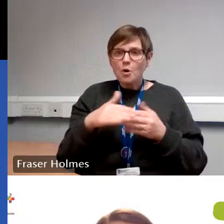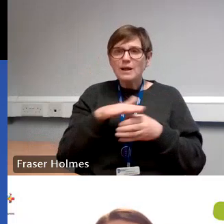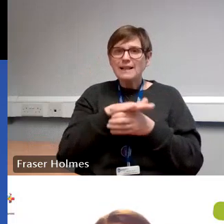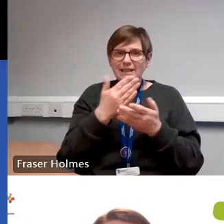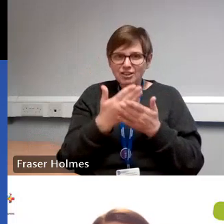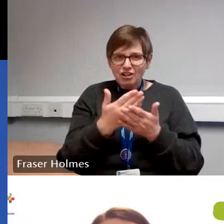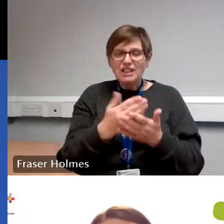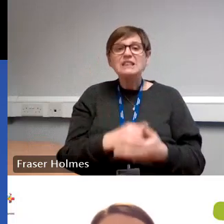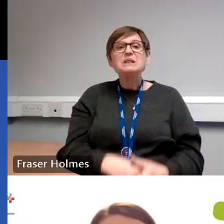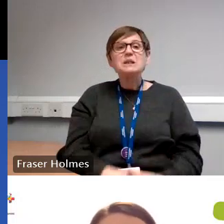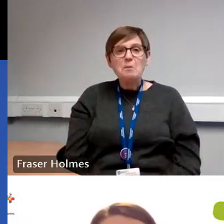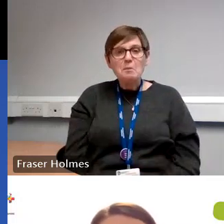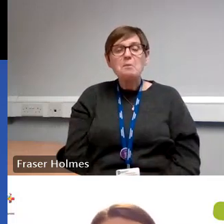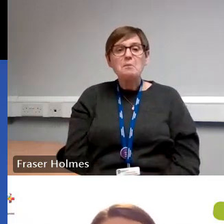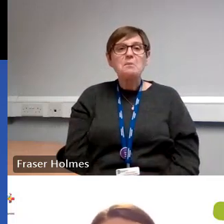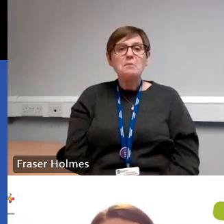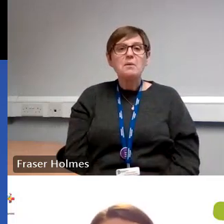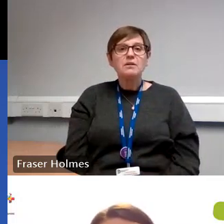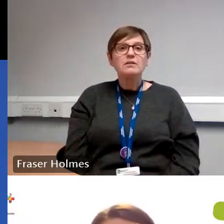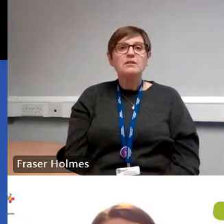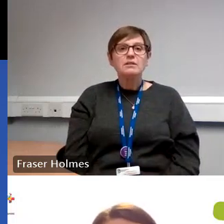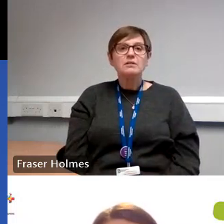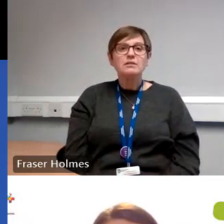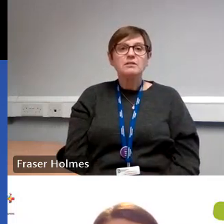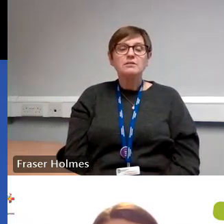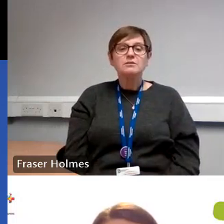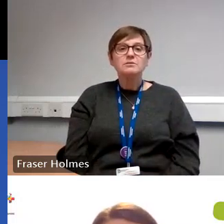case studies.